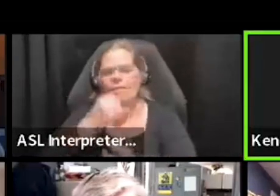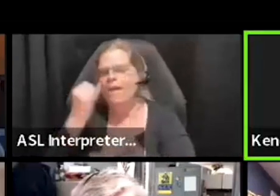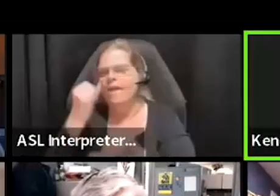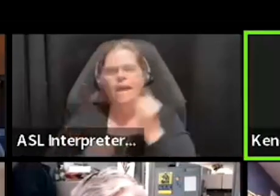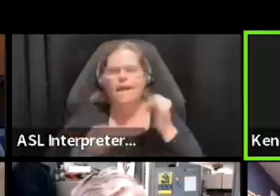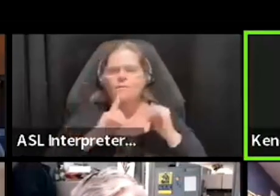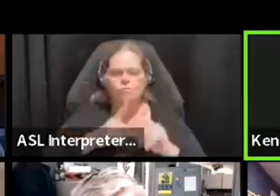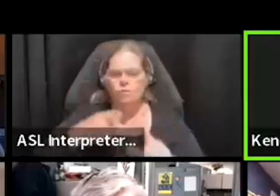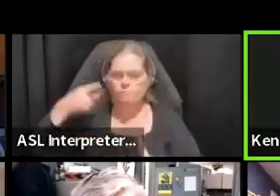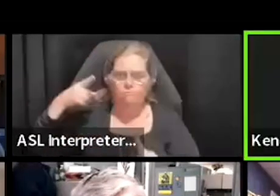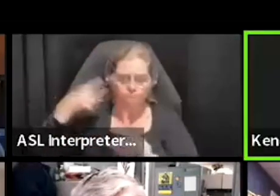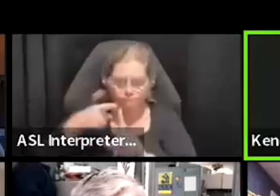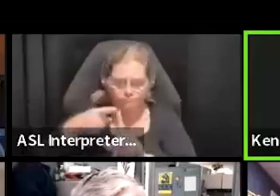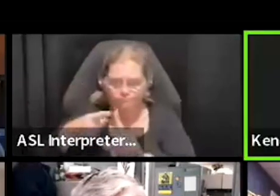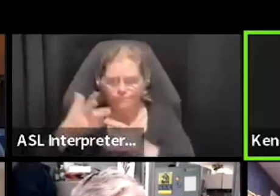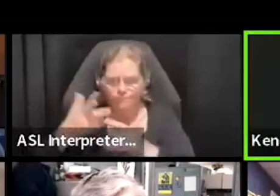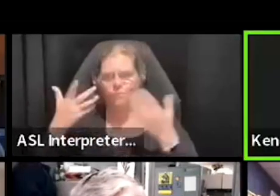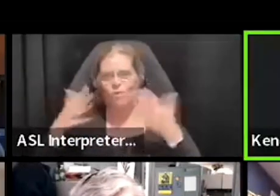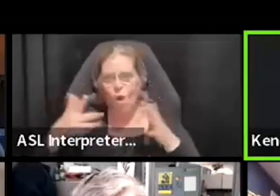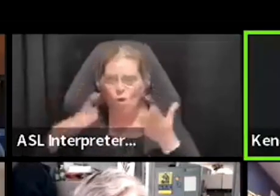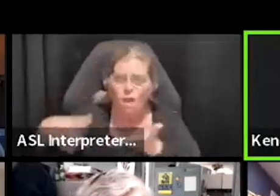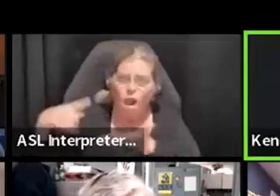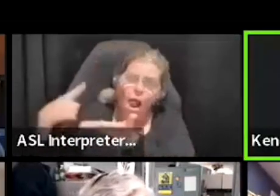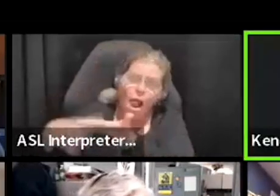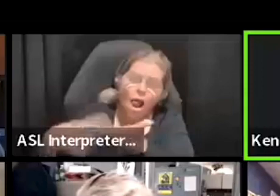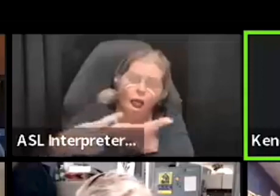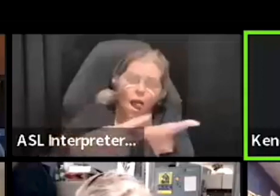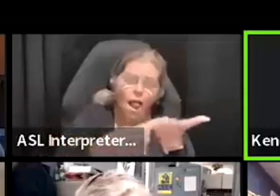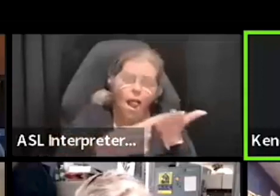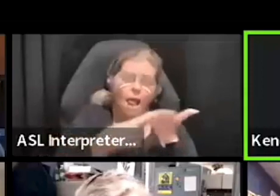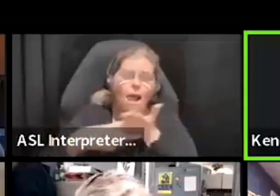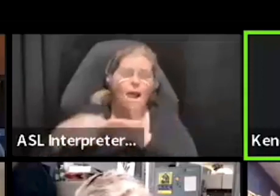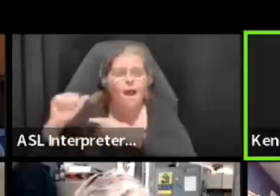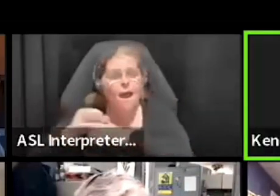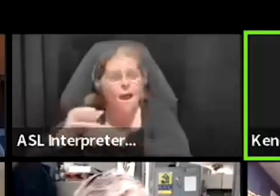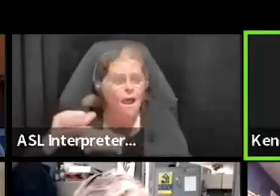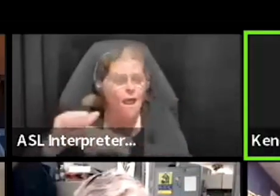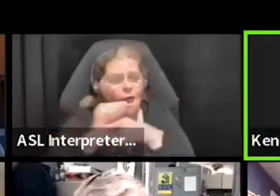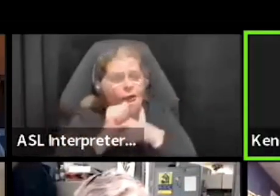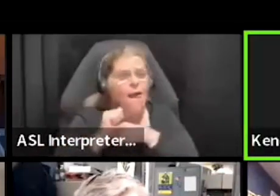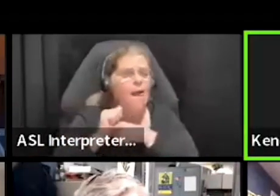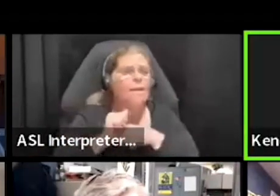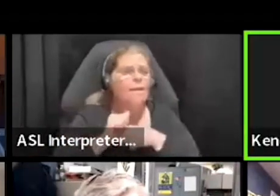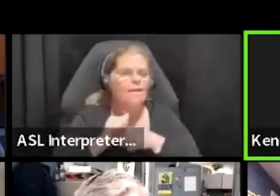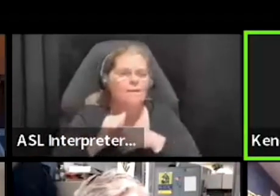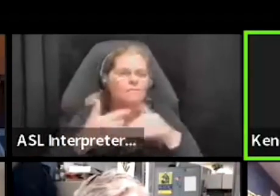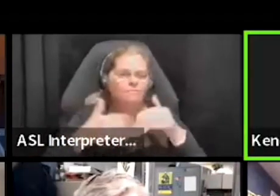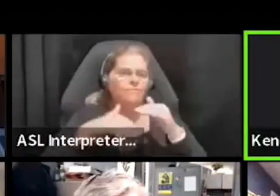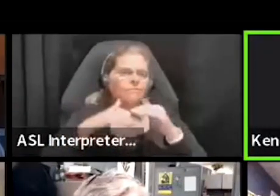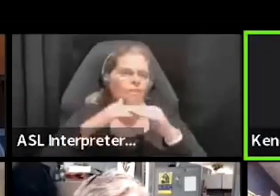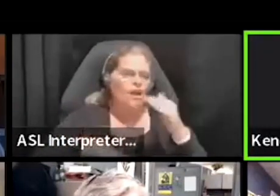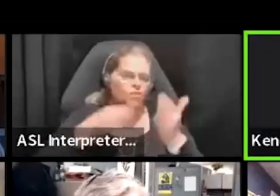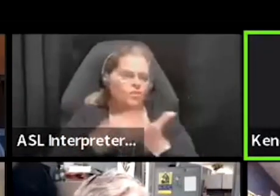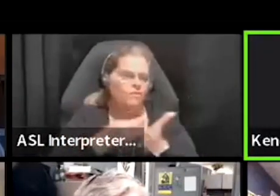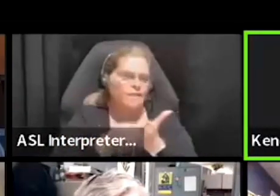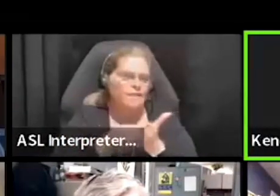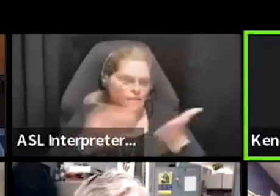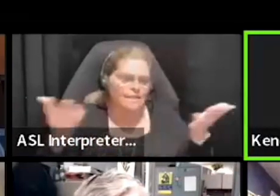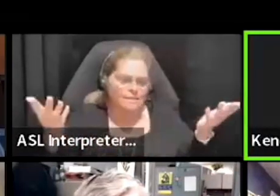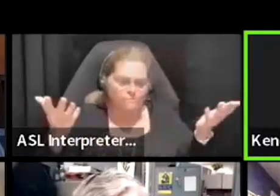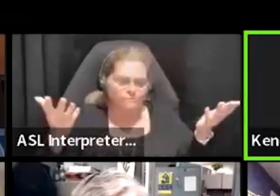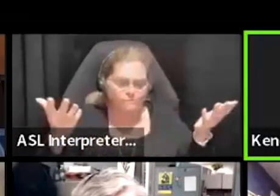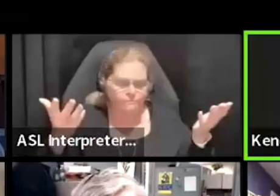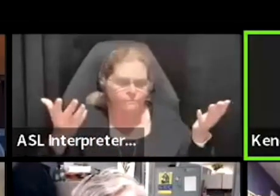when we exhausted our efforts talking about additional training, we went to the underfunded mandates and how can we use